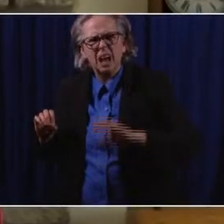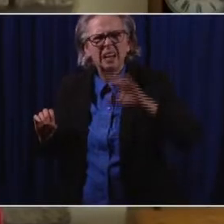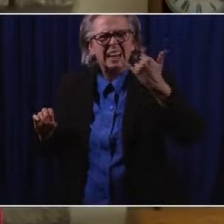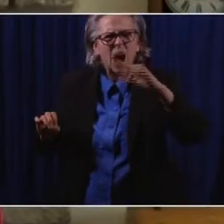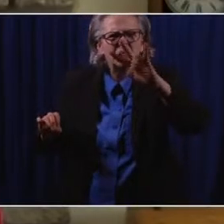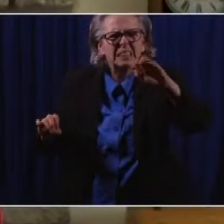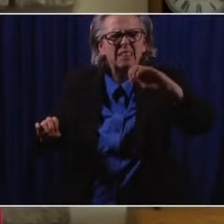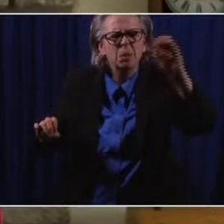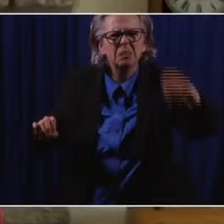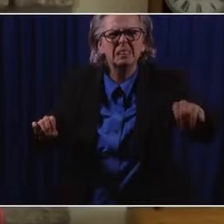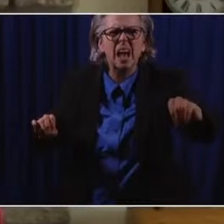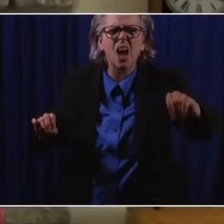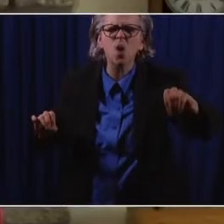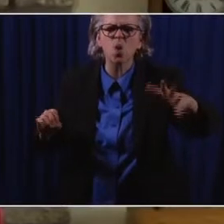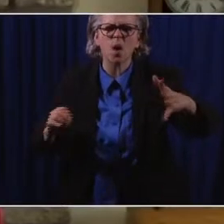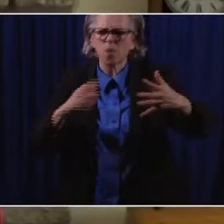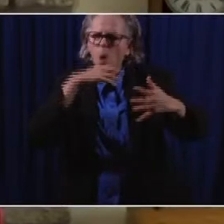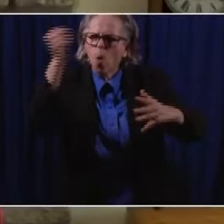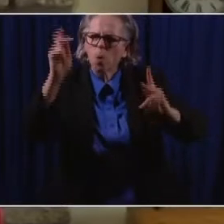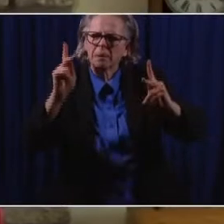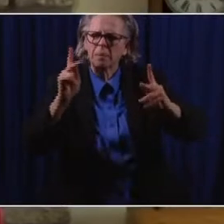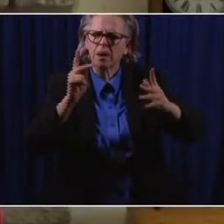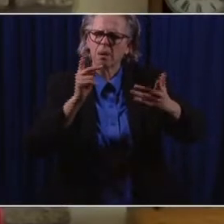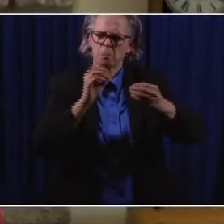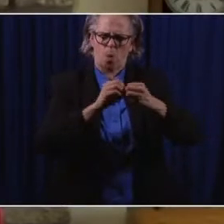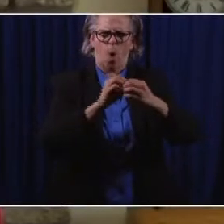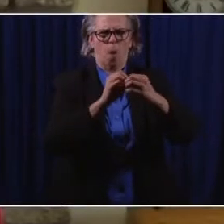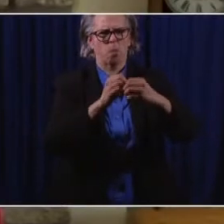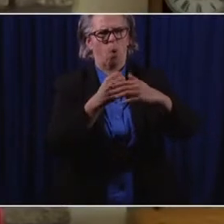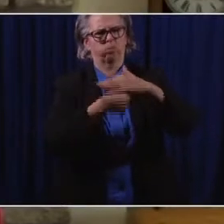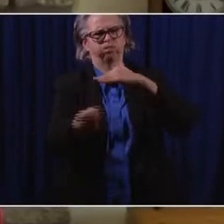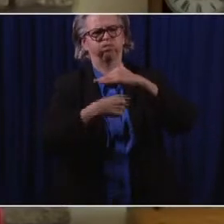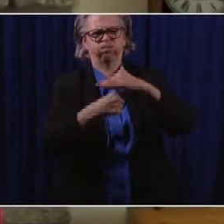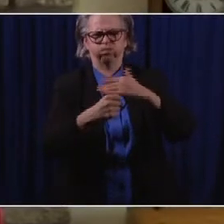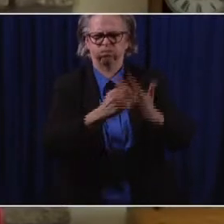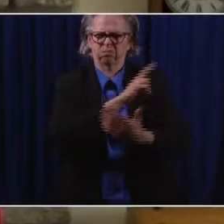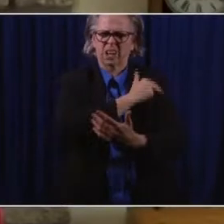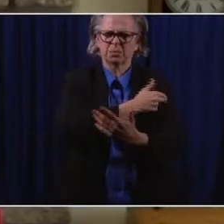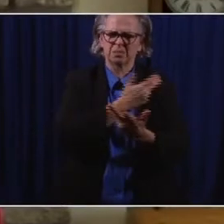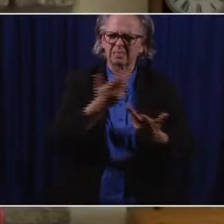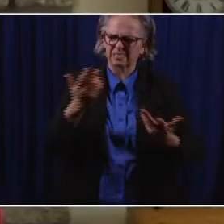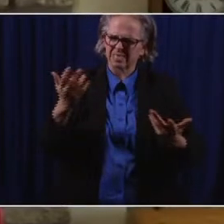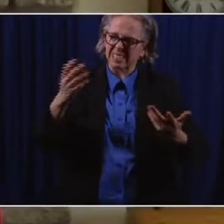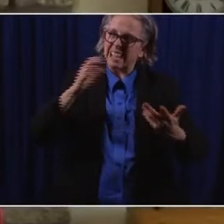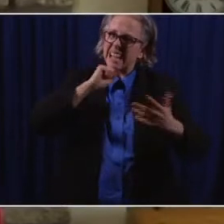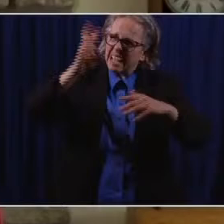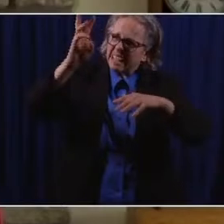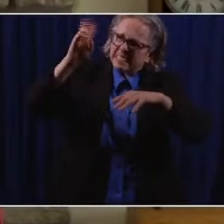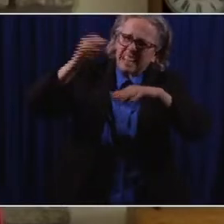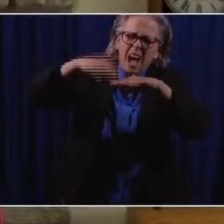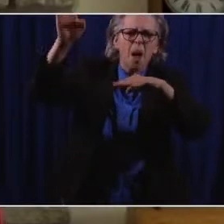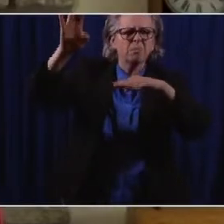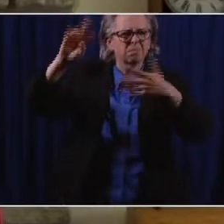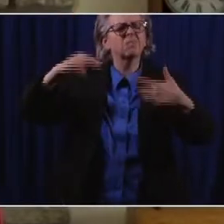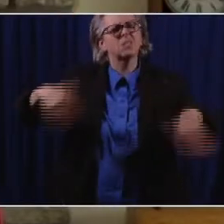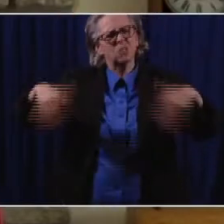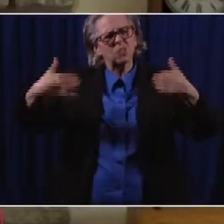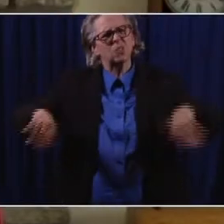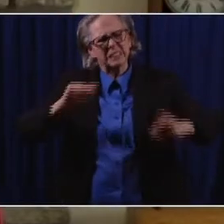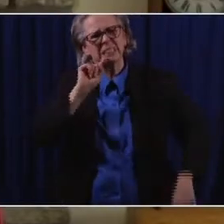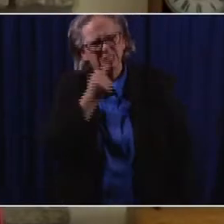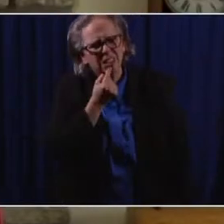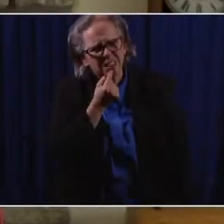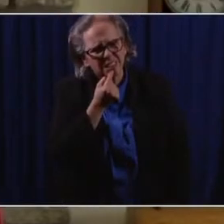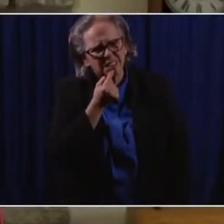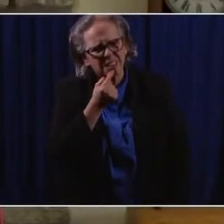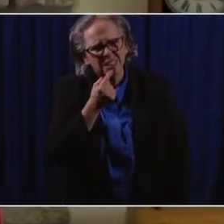were 60 years of age or older. Now that number is up to 70% who are 60 years of age or older.